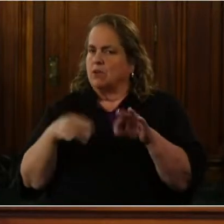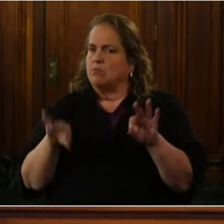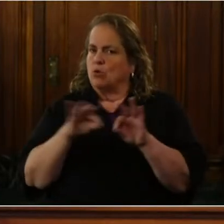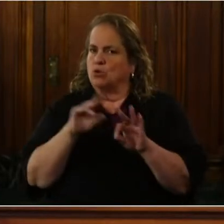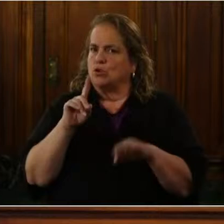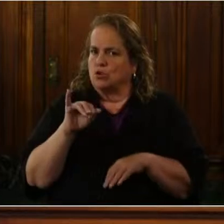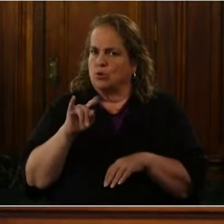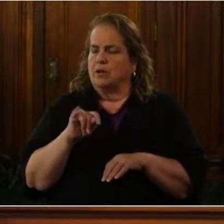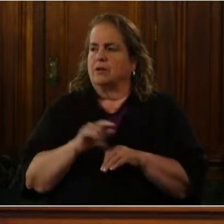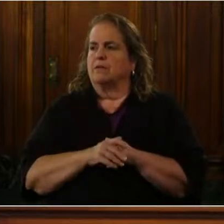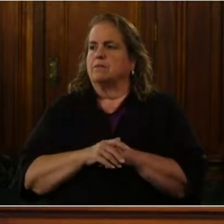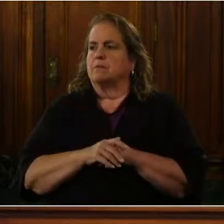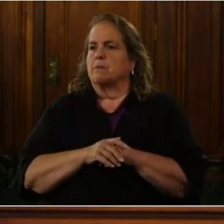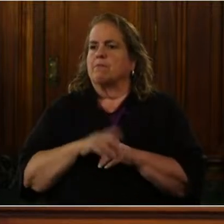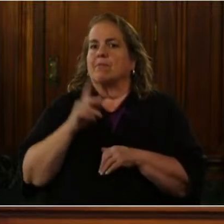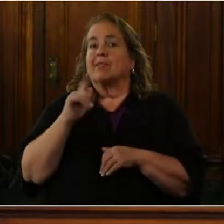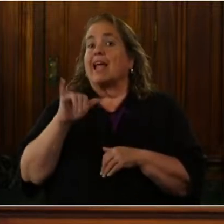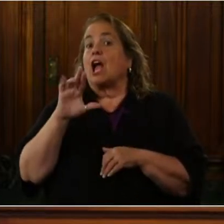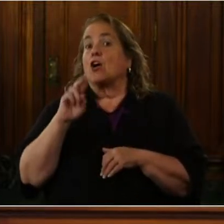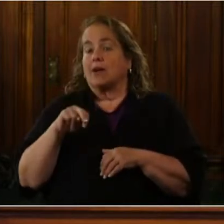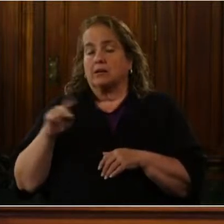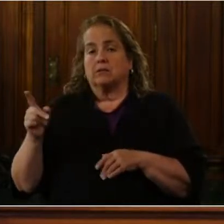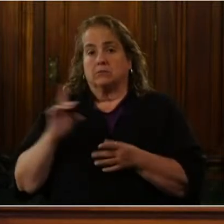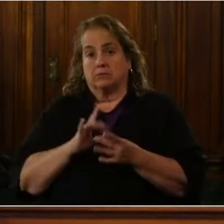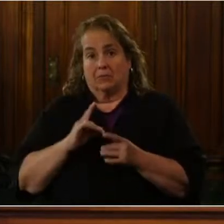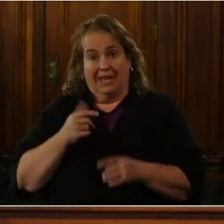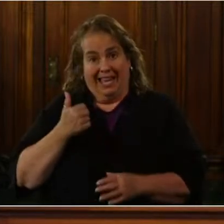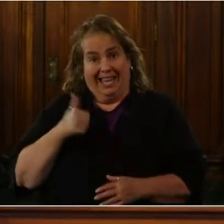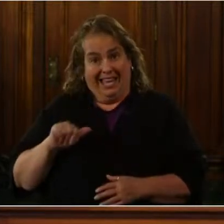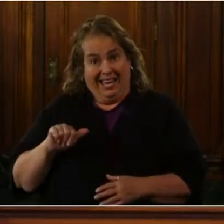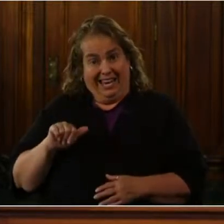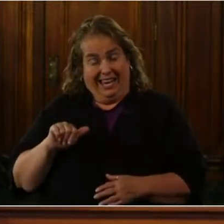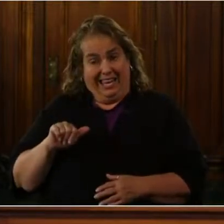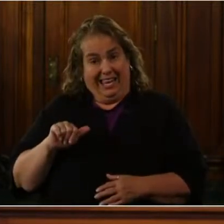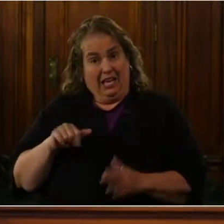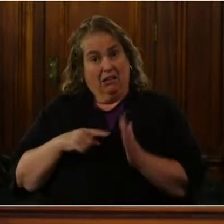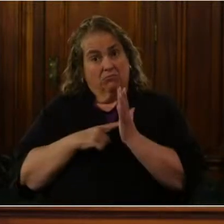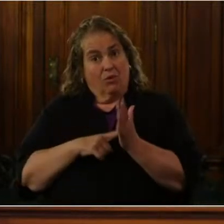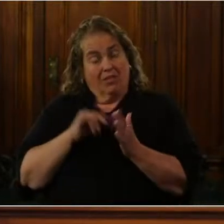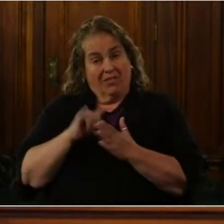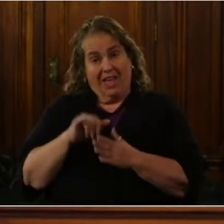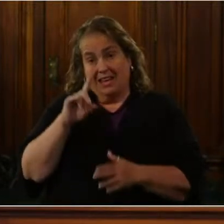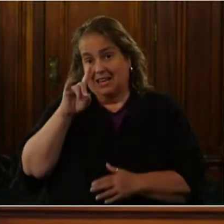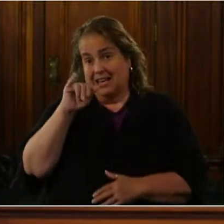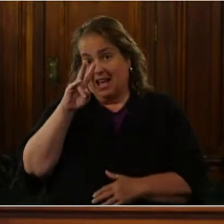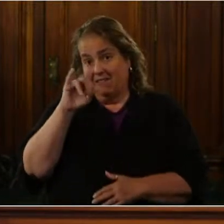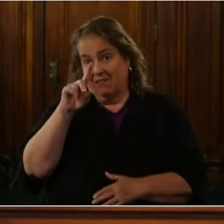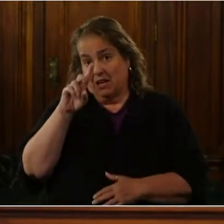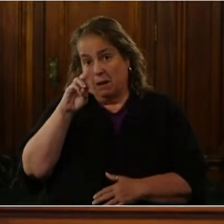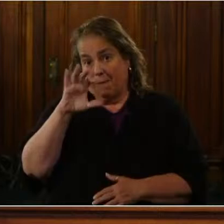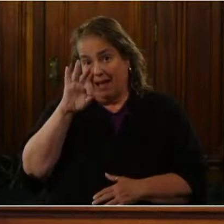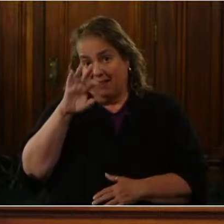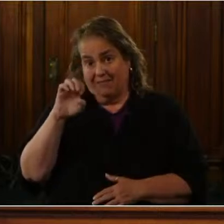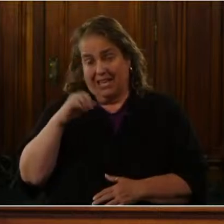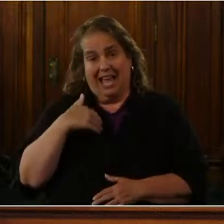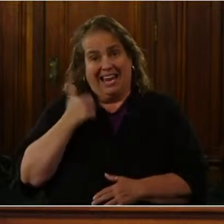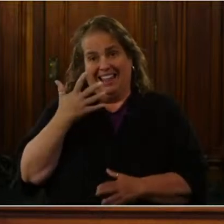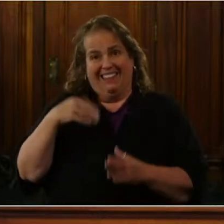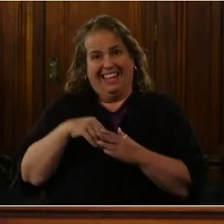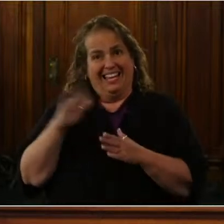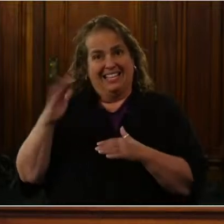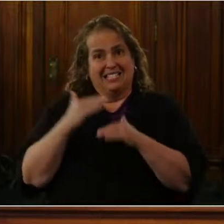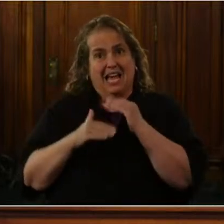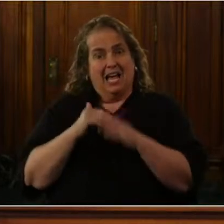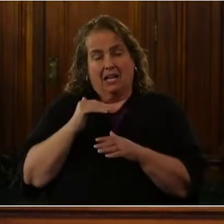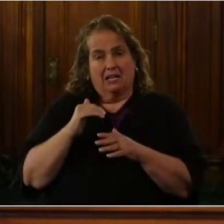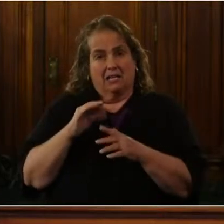Karen Czar, is there any indication that David McAtee had something in his hand besides a weapon? When we have all of